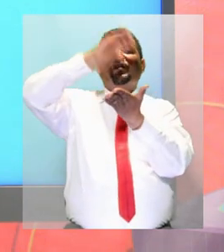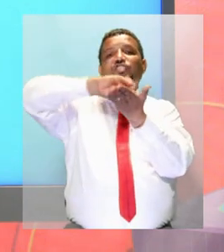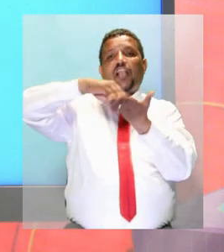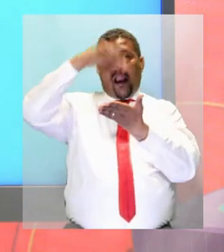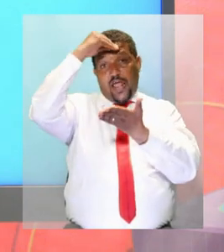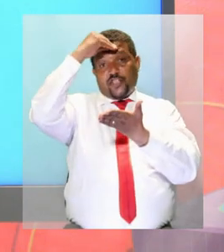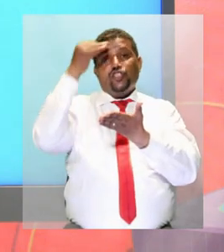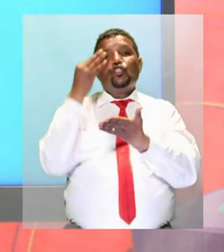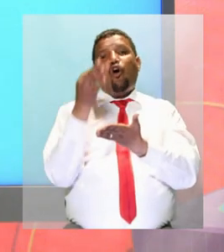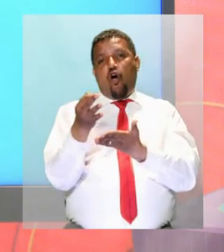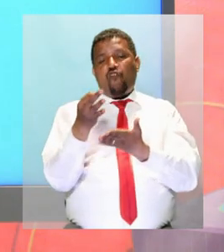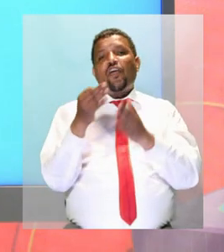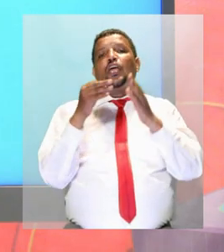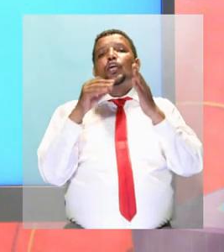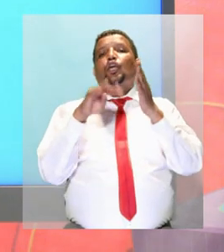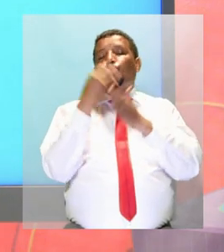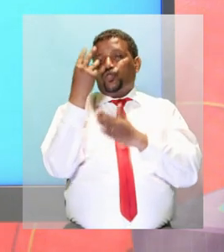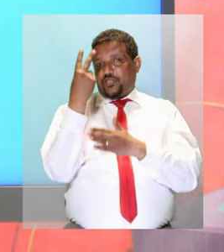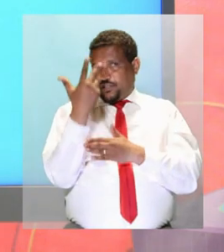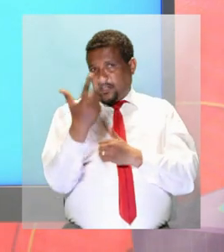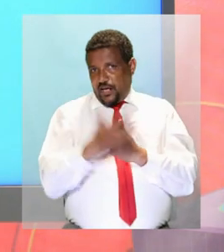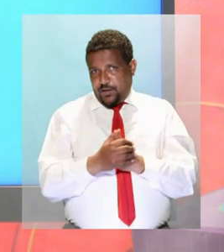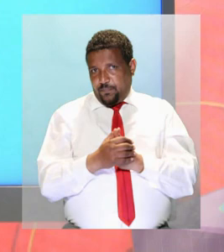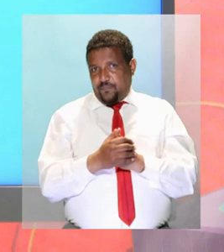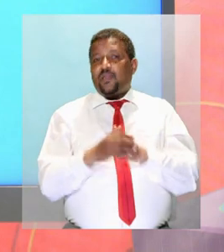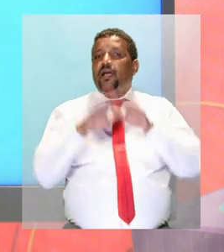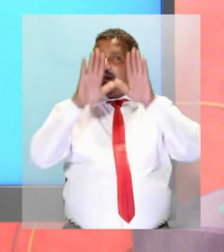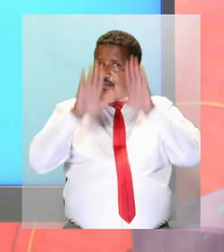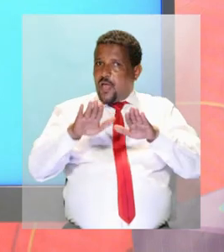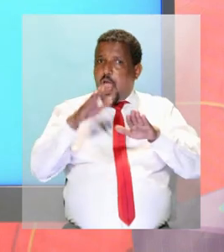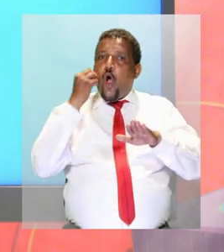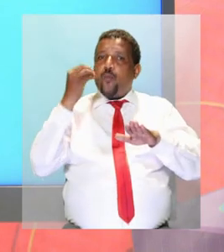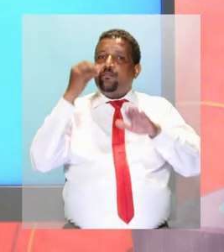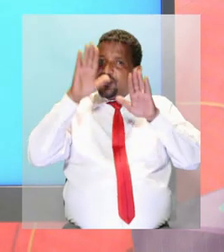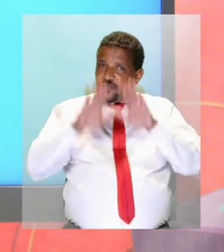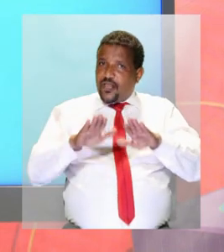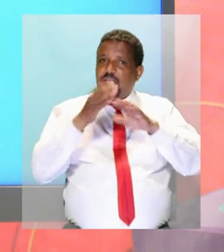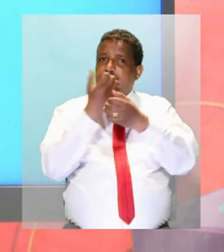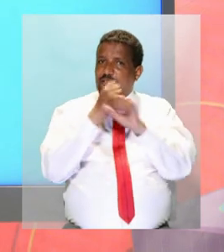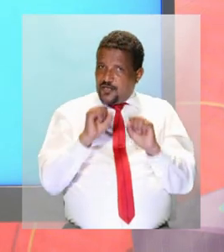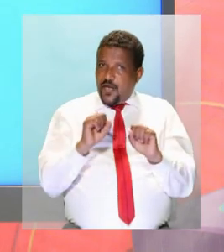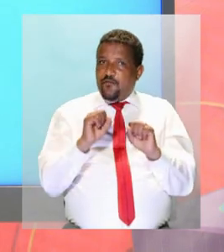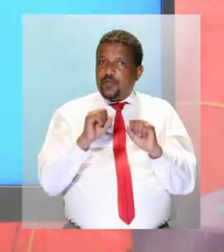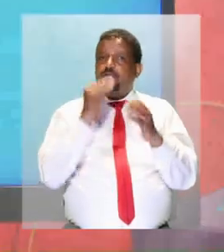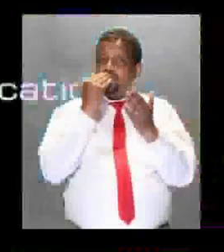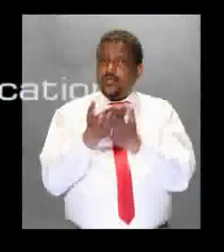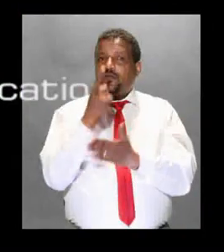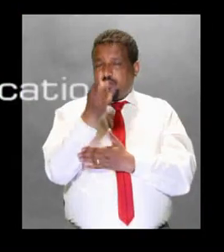of Unit 3. Stay home, stay safe. Thank you.